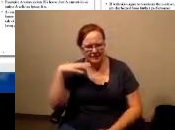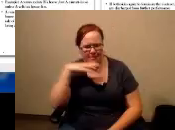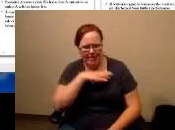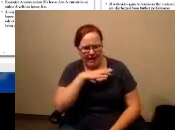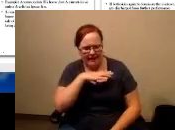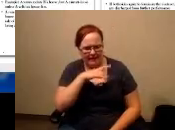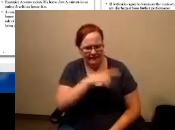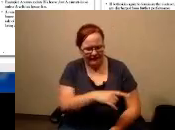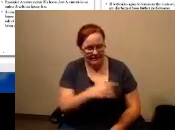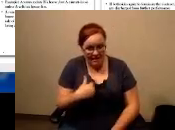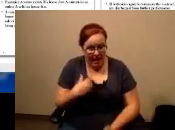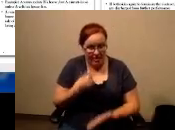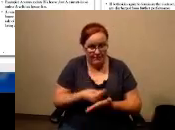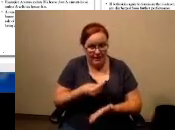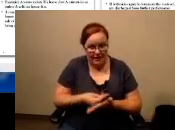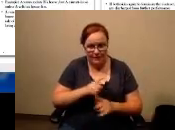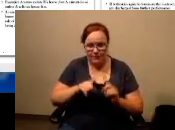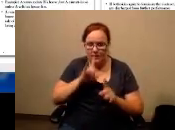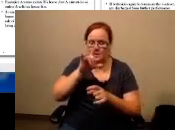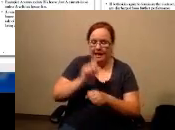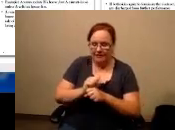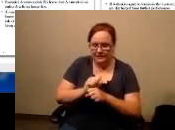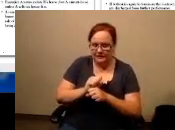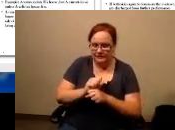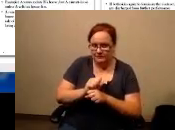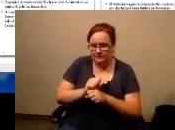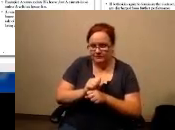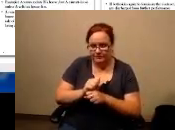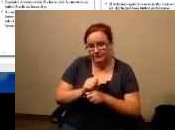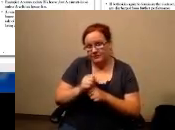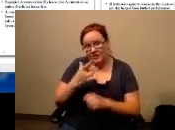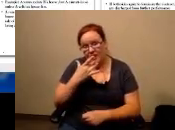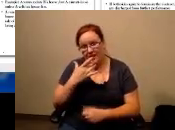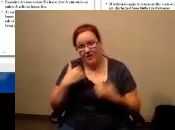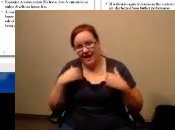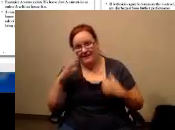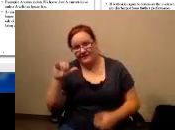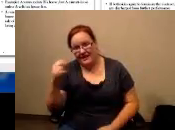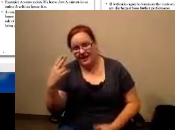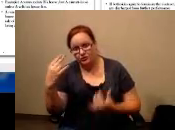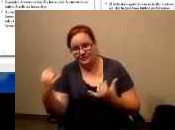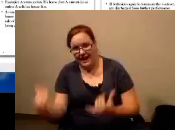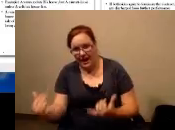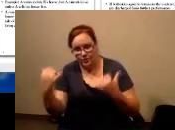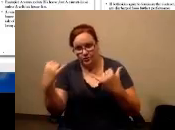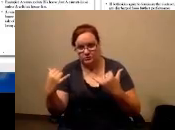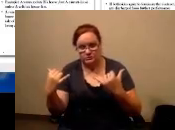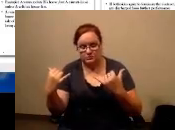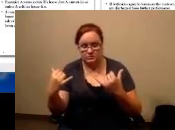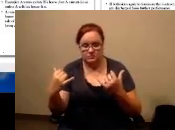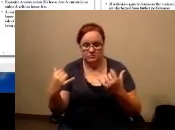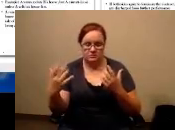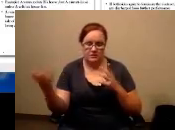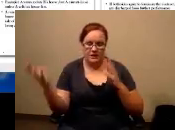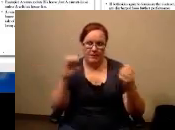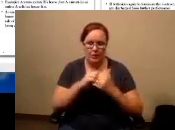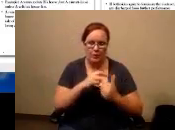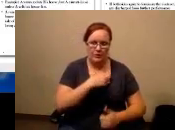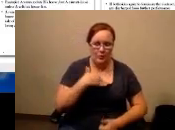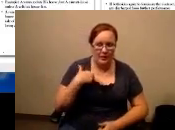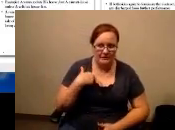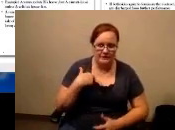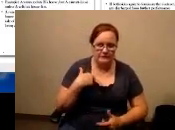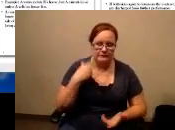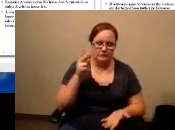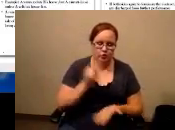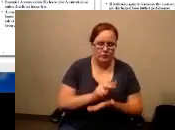money. But the reality was, bird in hand, better to have cash now, and then risk losing on appeal, which I don't think we would